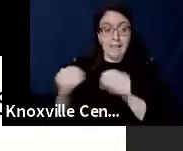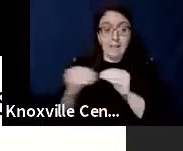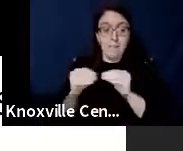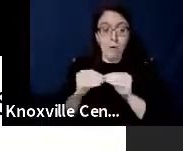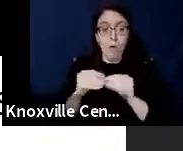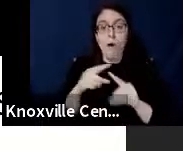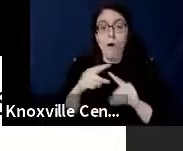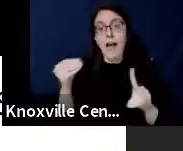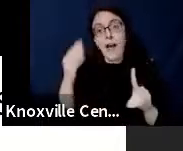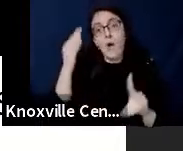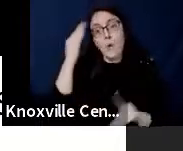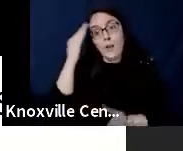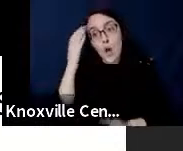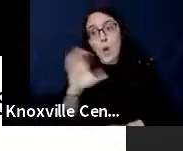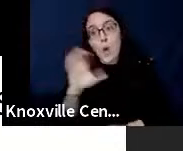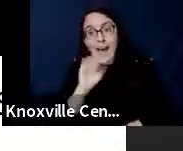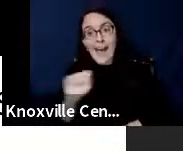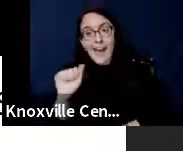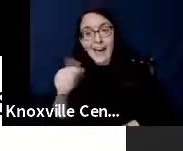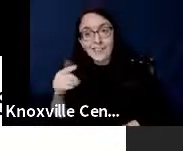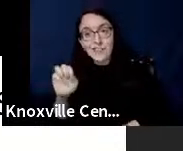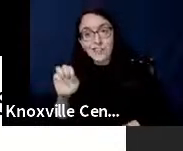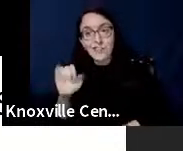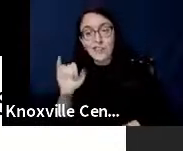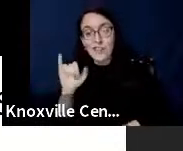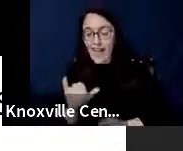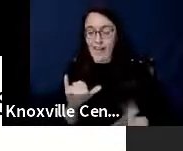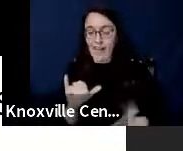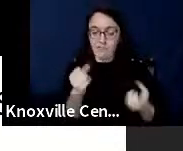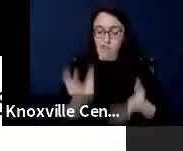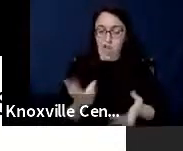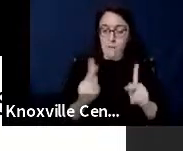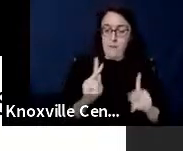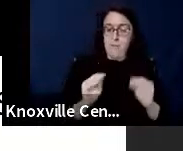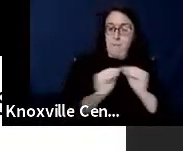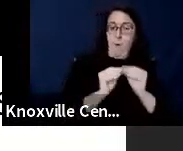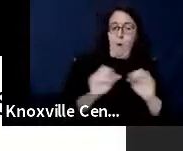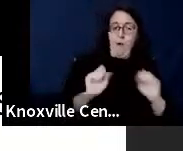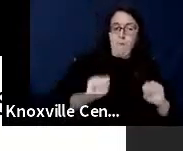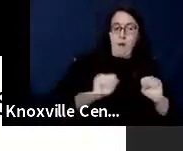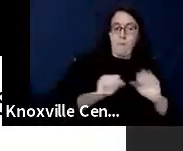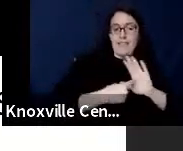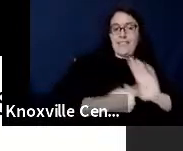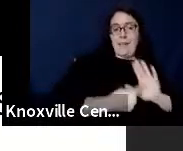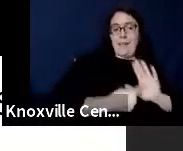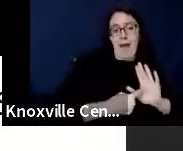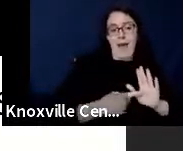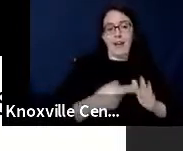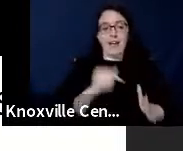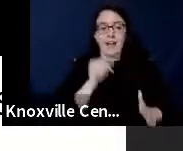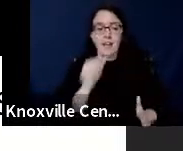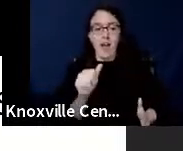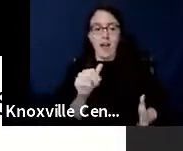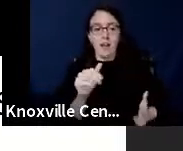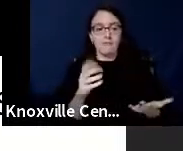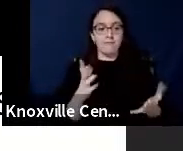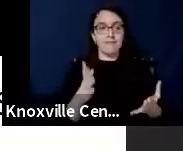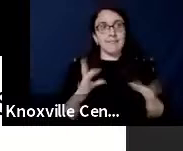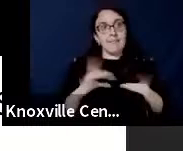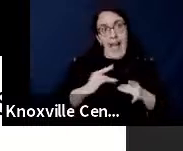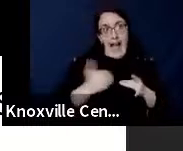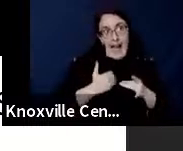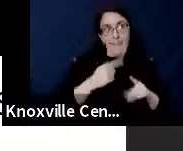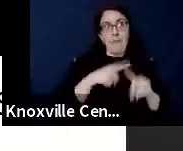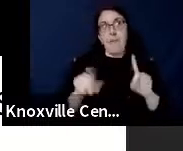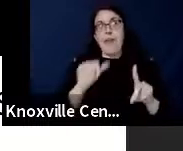is a factor in making persons more likely symptomatic as opposed to asymptomatic carriers. The